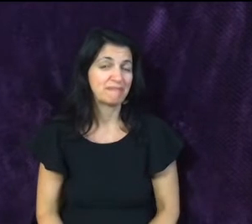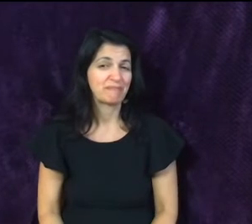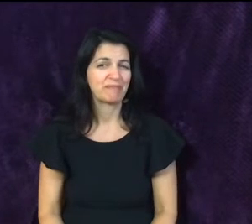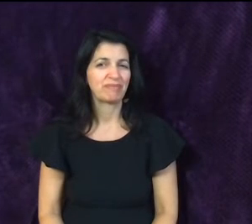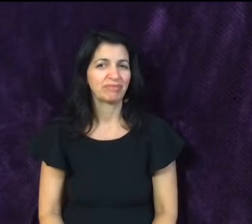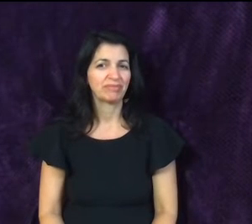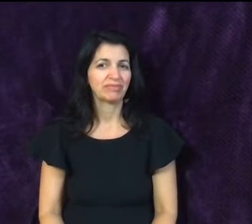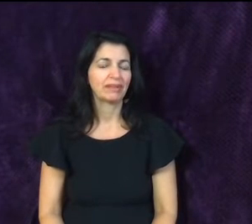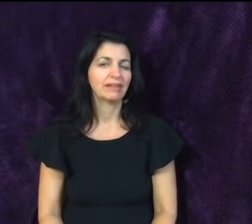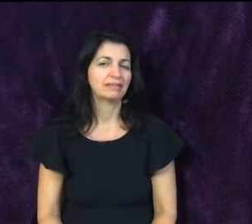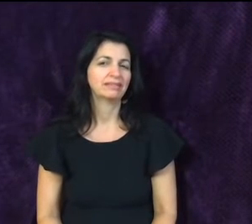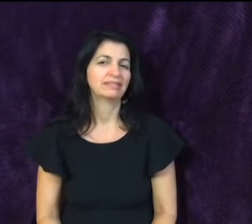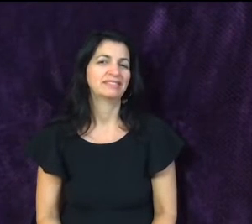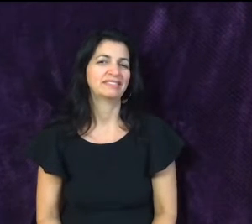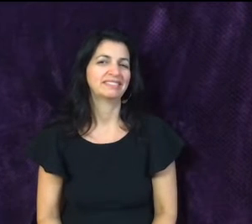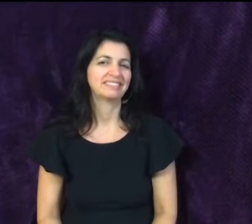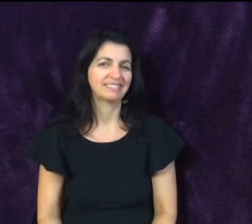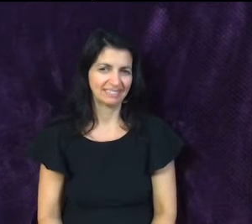You can do plucking.